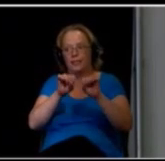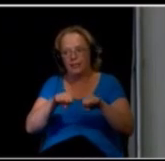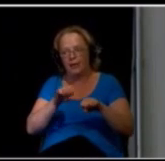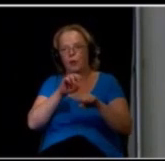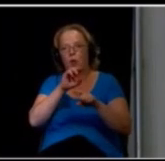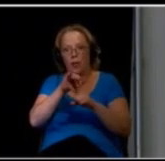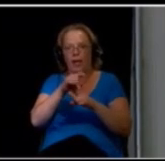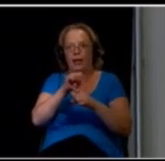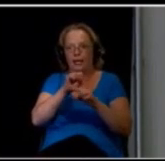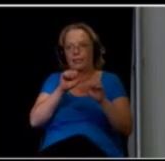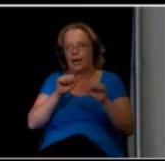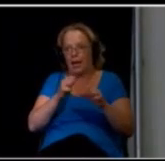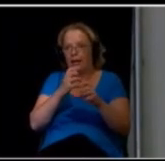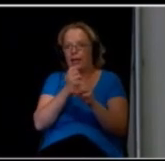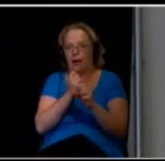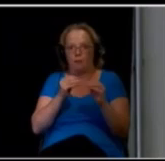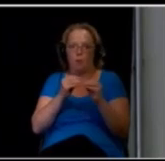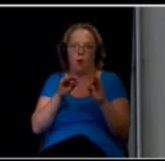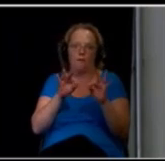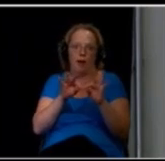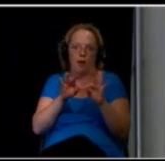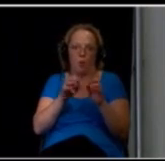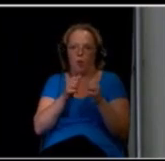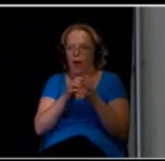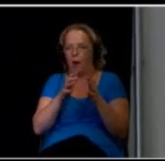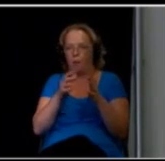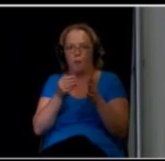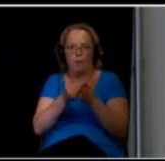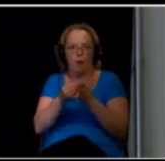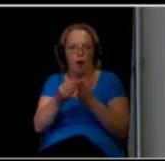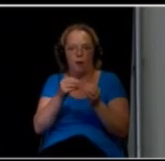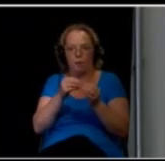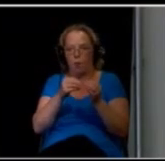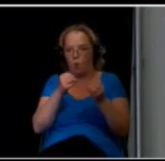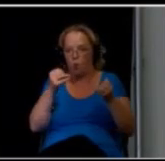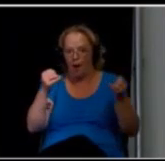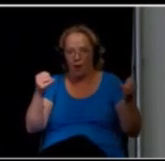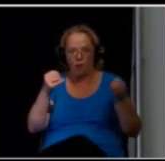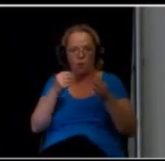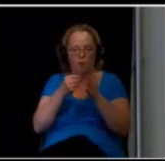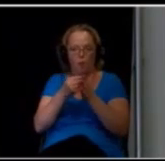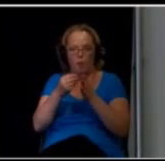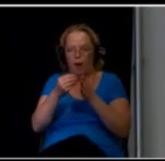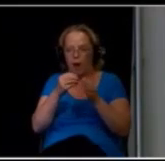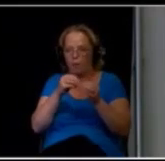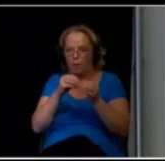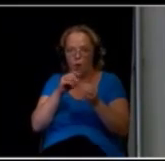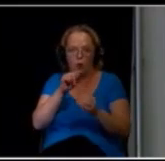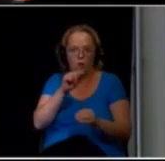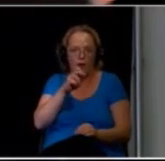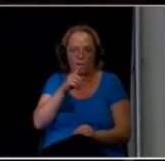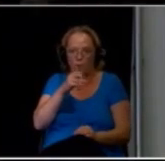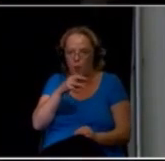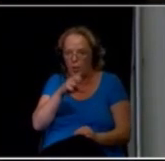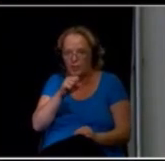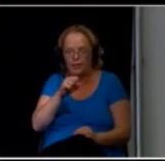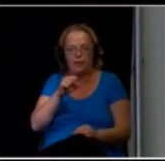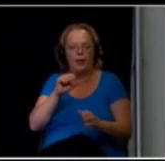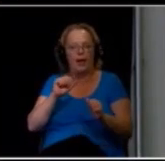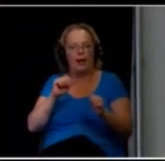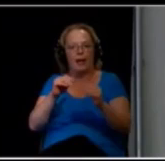grid without having to build more wires or buy more transformers. They can just levelize the load across the whole system. And that all